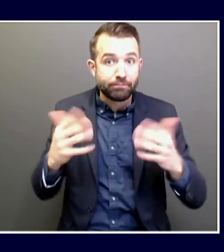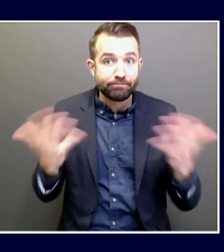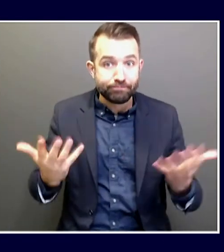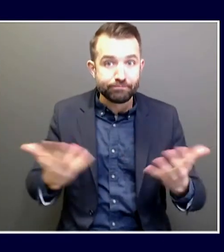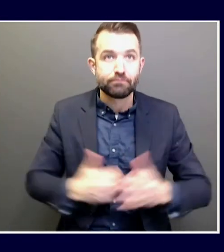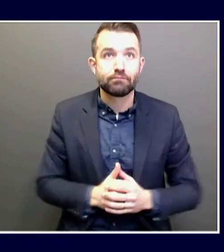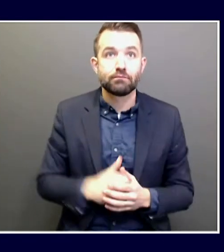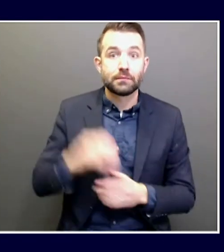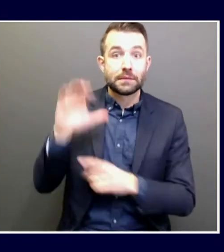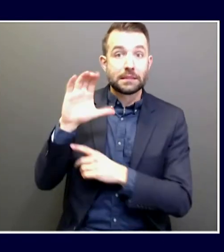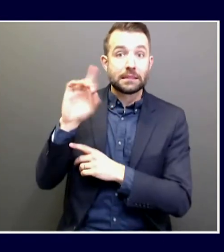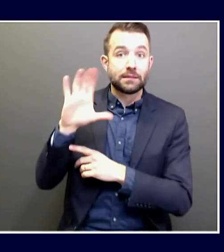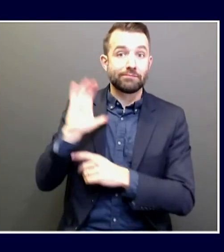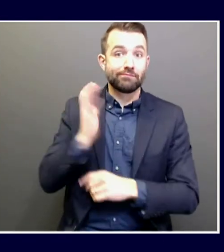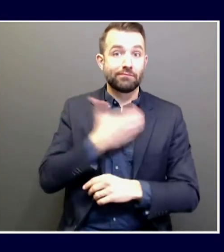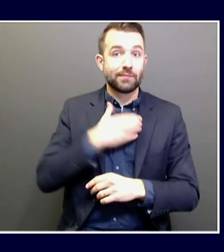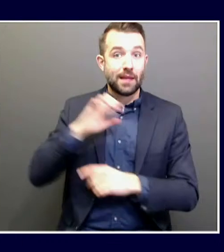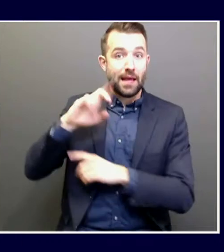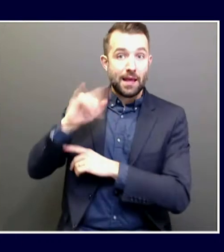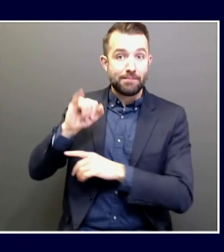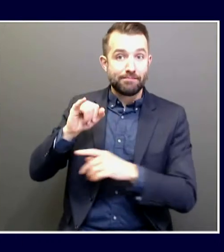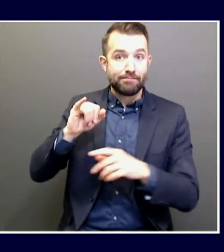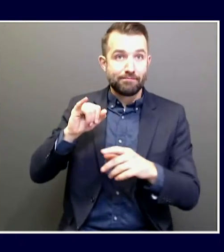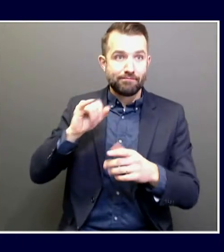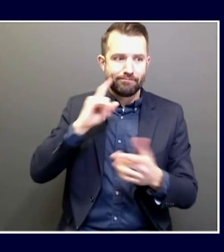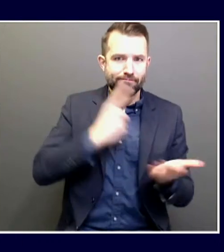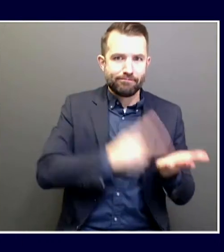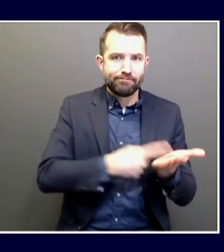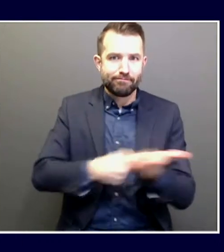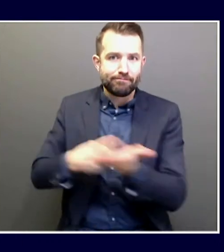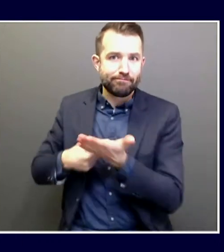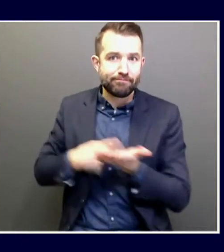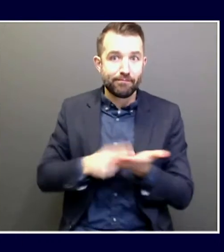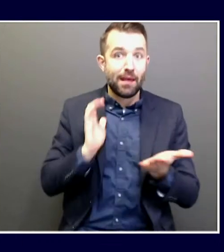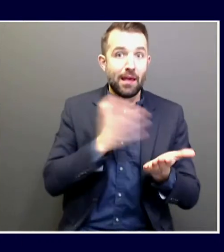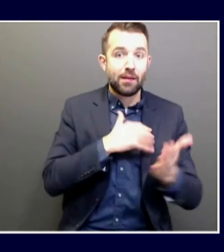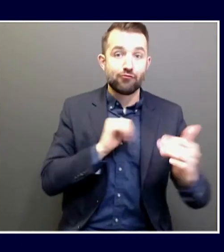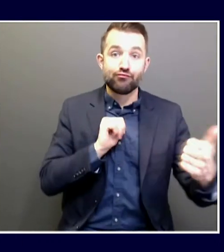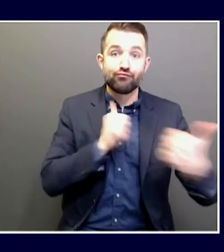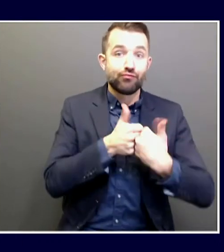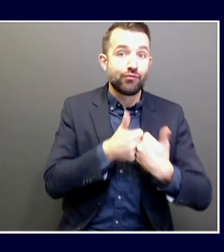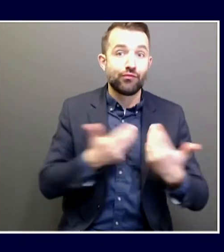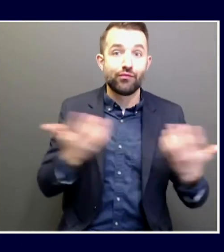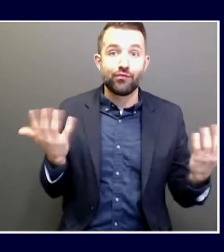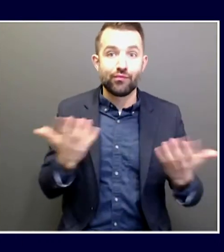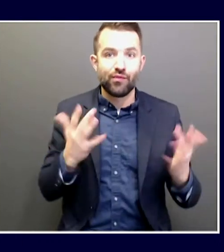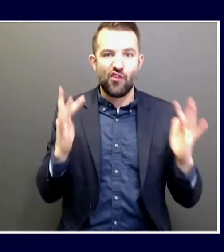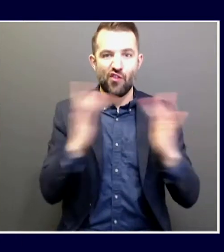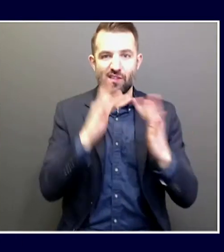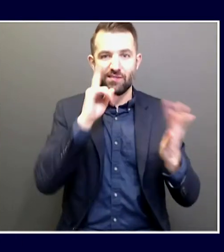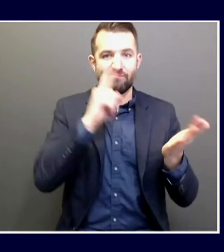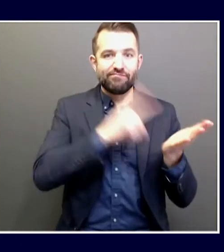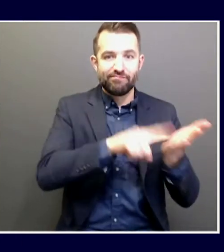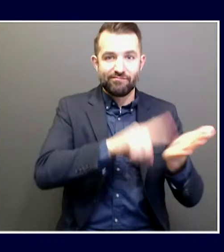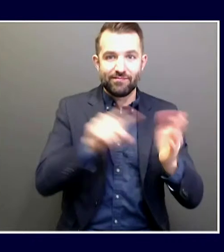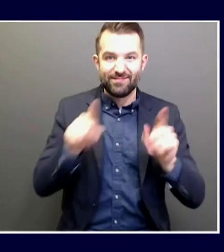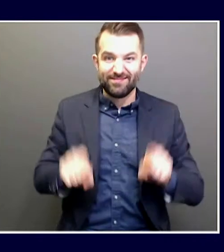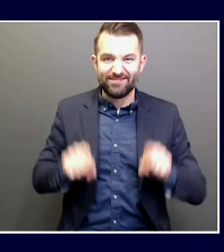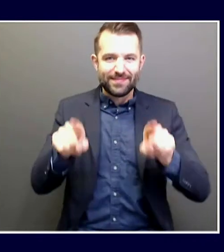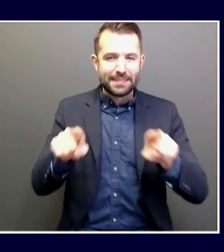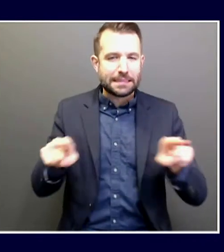particularly around contact tracing, in light of Omicron. Now, first, a quick reminder on what contact tracing